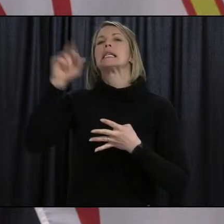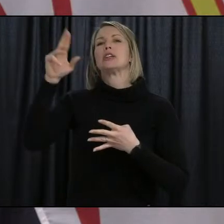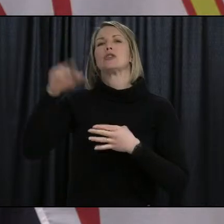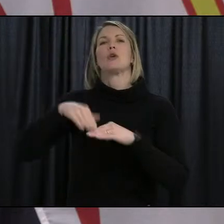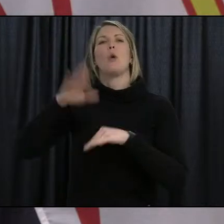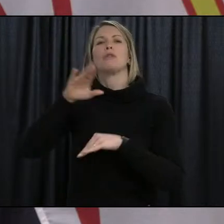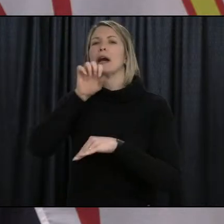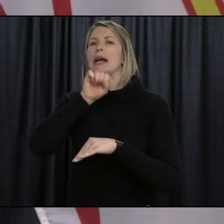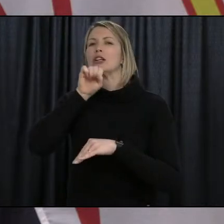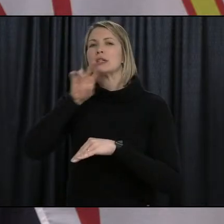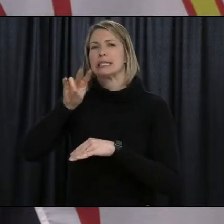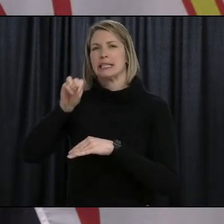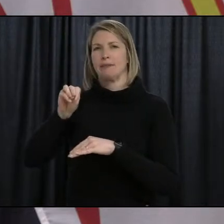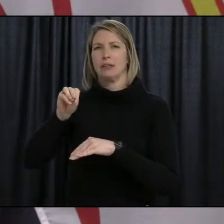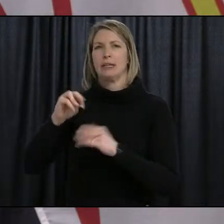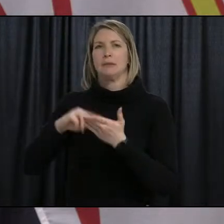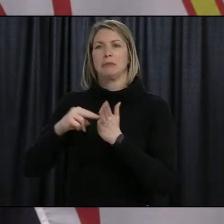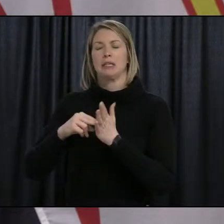severe disease.